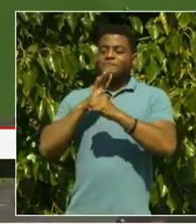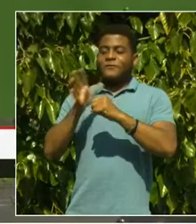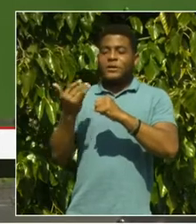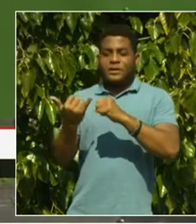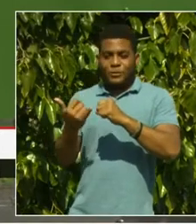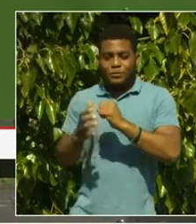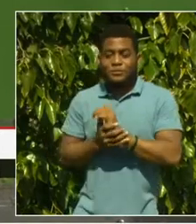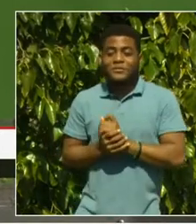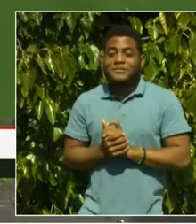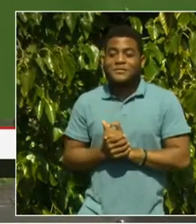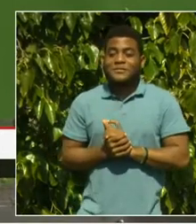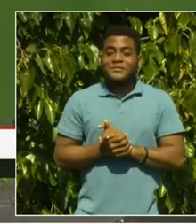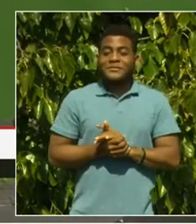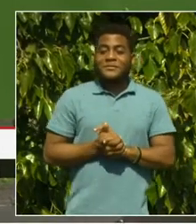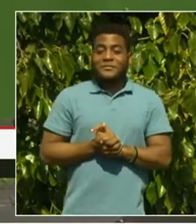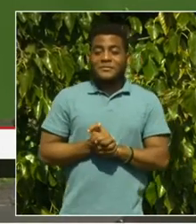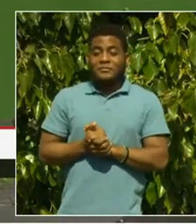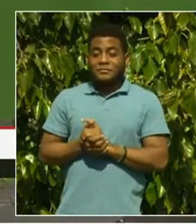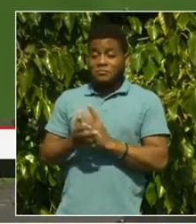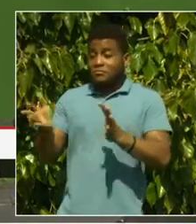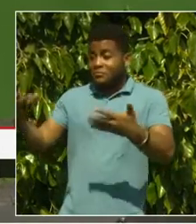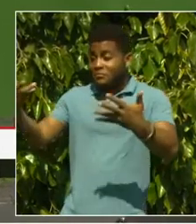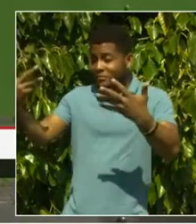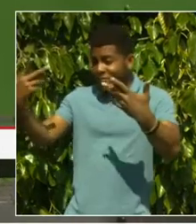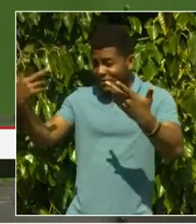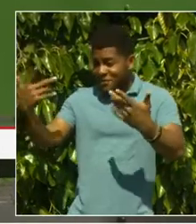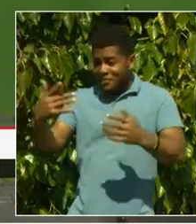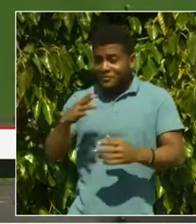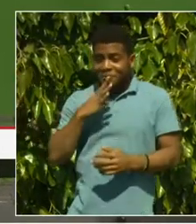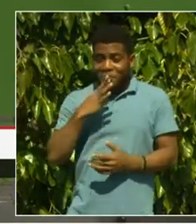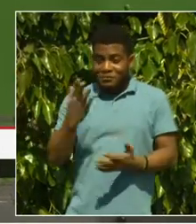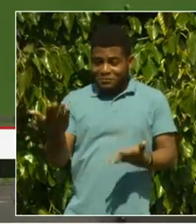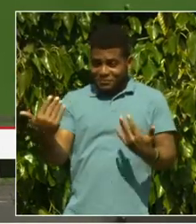Test 1 2, test. Test 1 2, test.